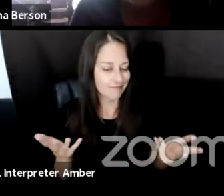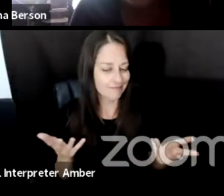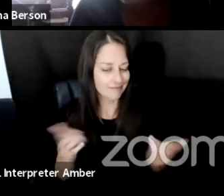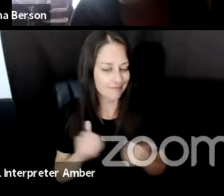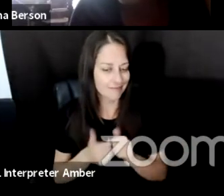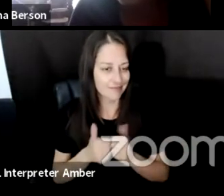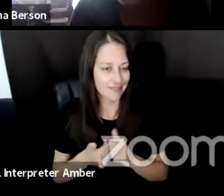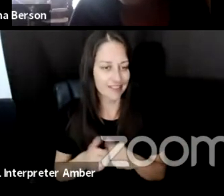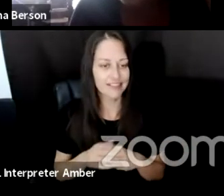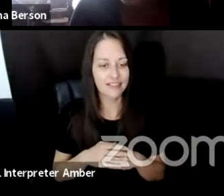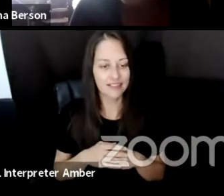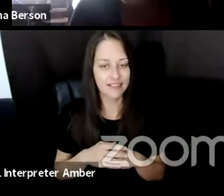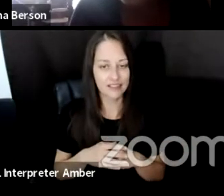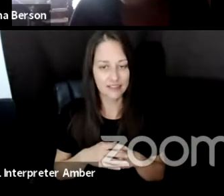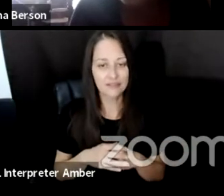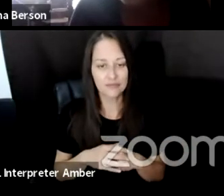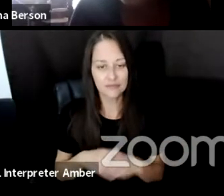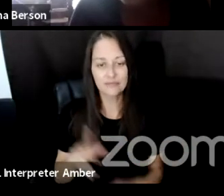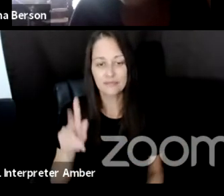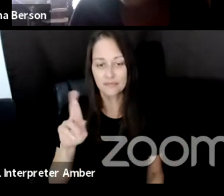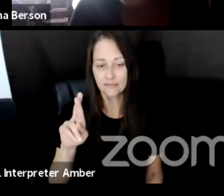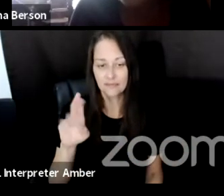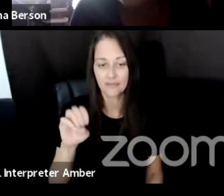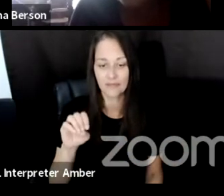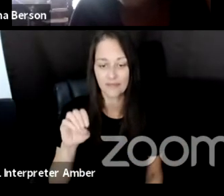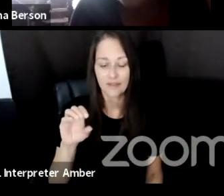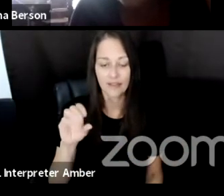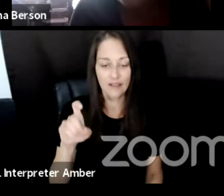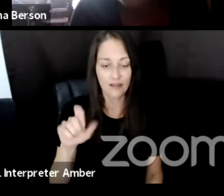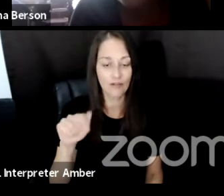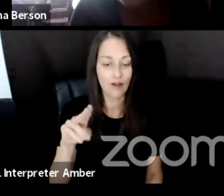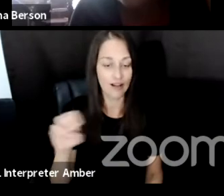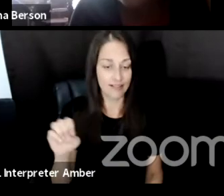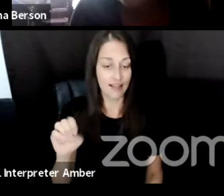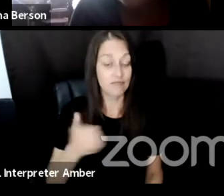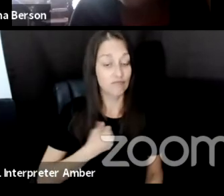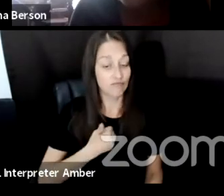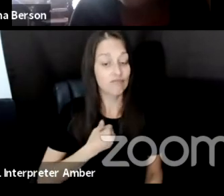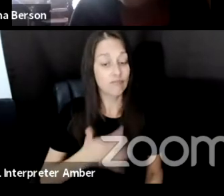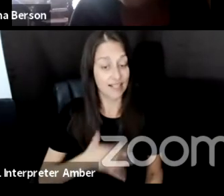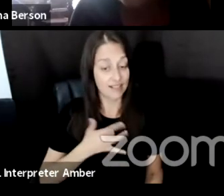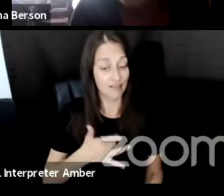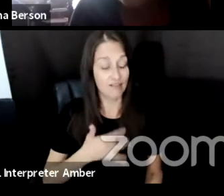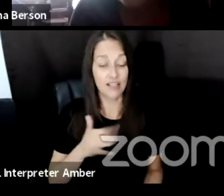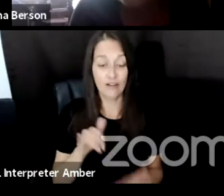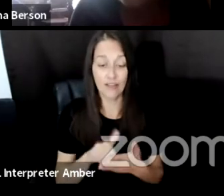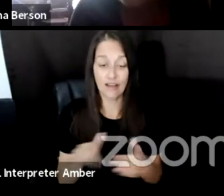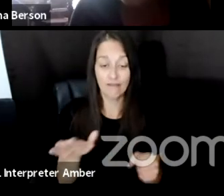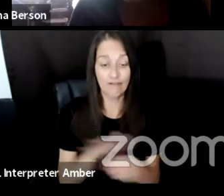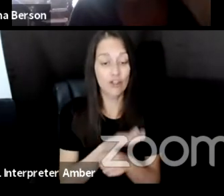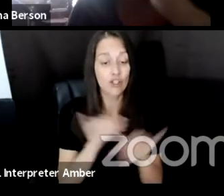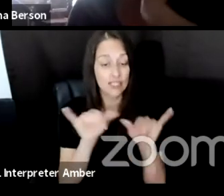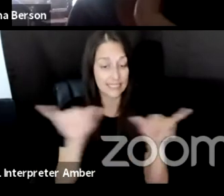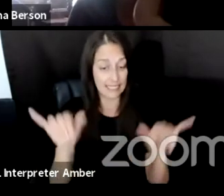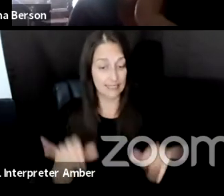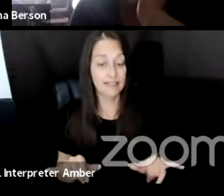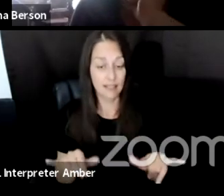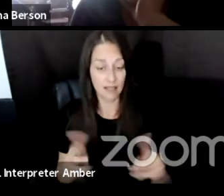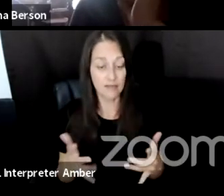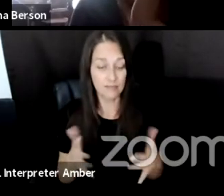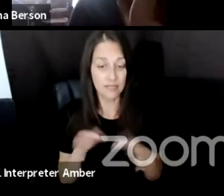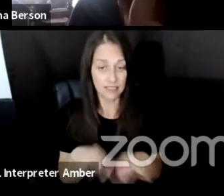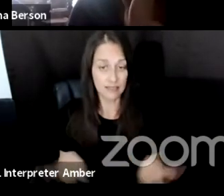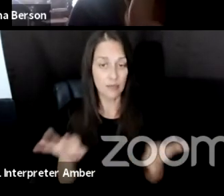that ecosystem concept is really important, because when I think about transforming a landscape for both